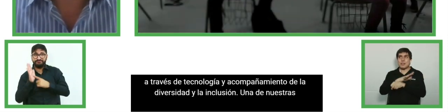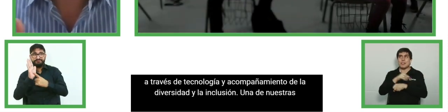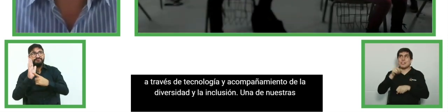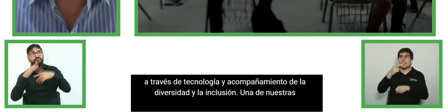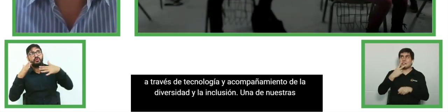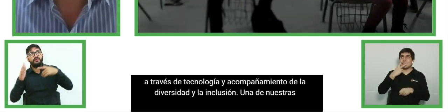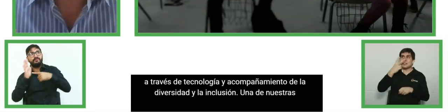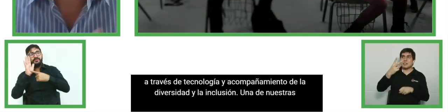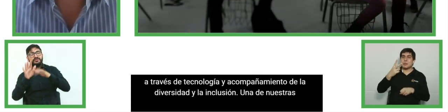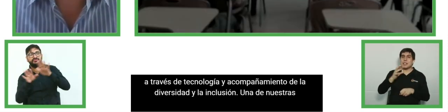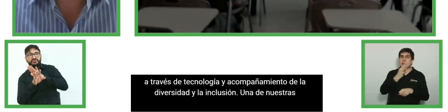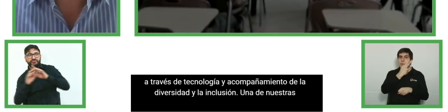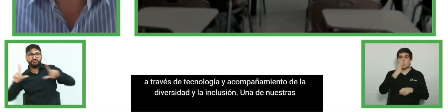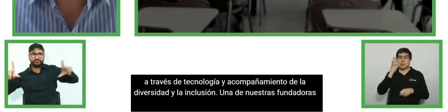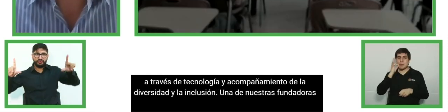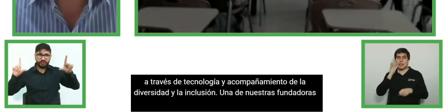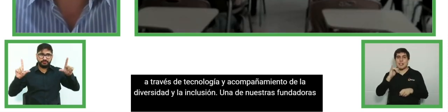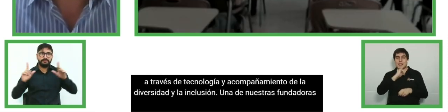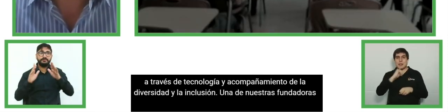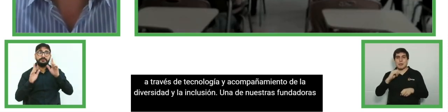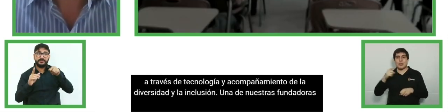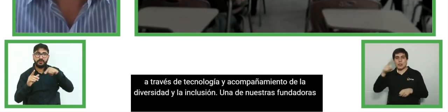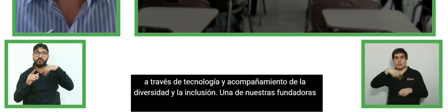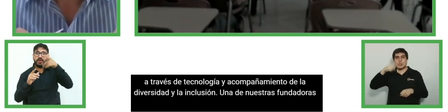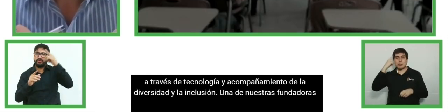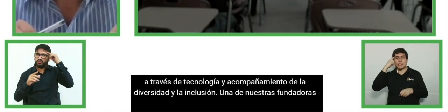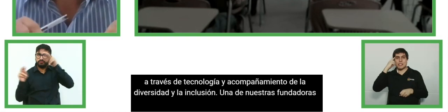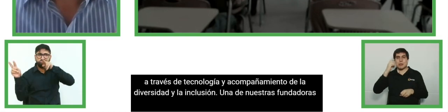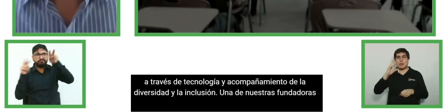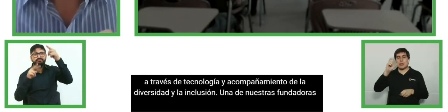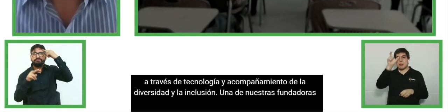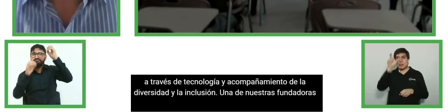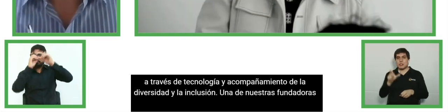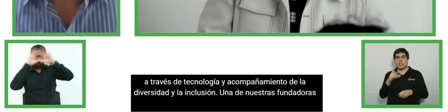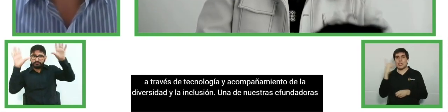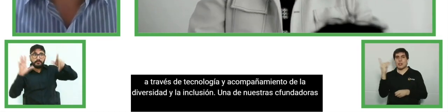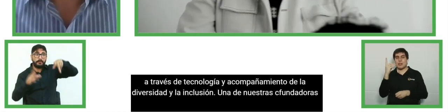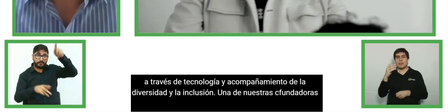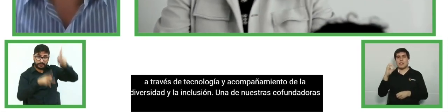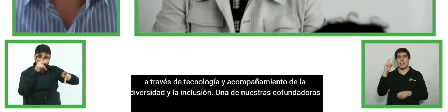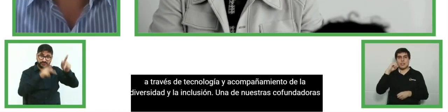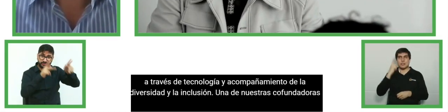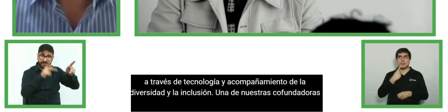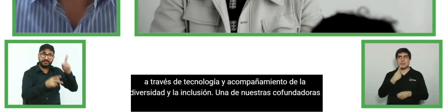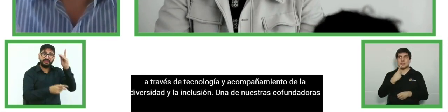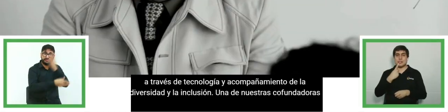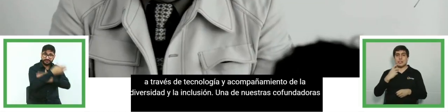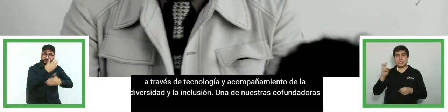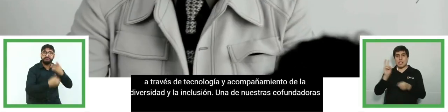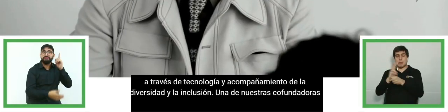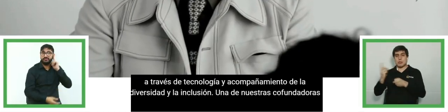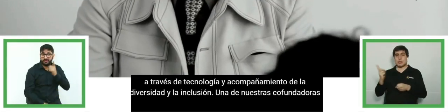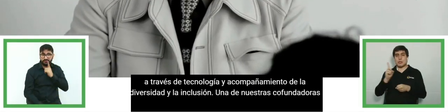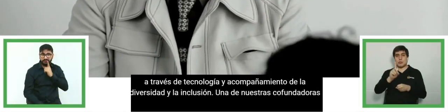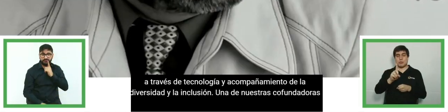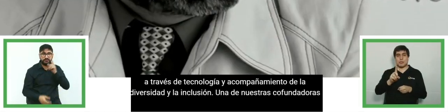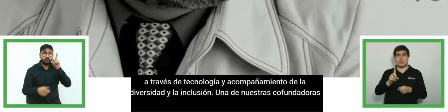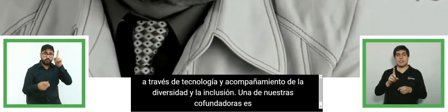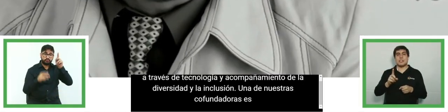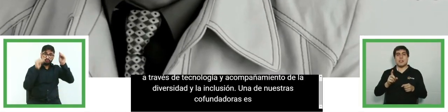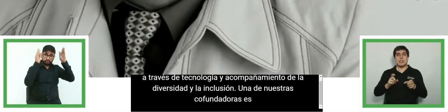it shows what a person with hearing disability experiences. This is a teacher entering the class. The teacher is